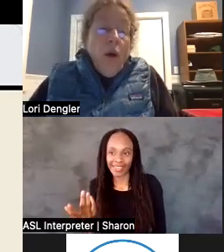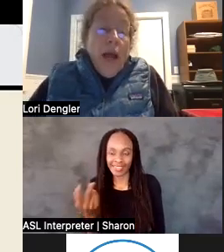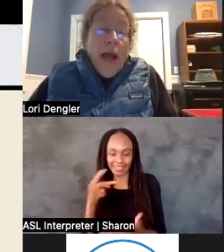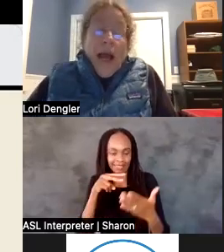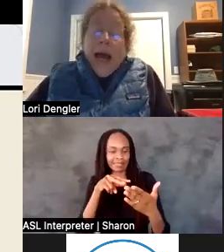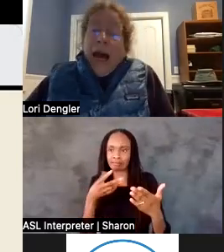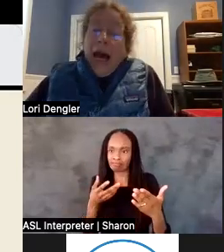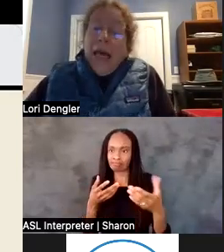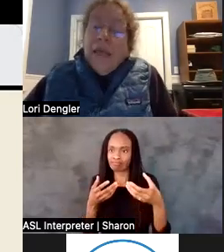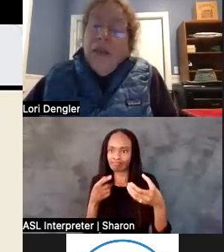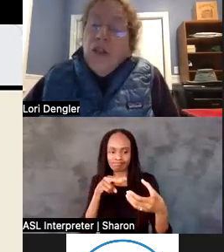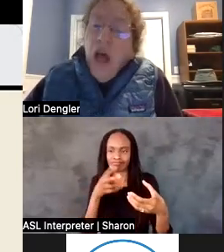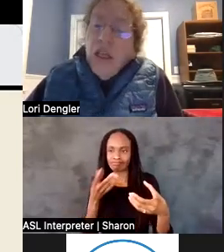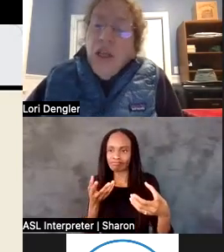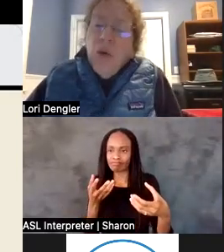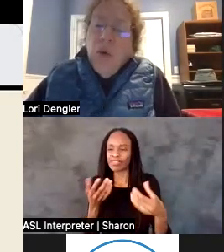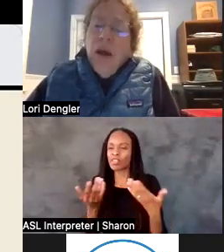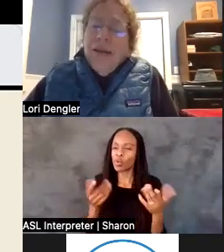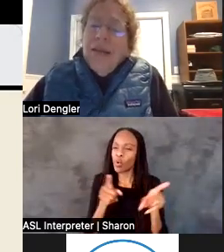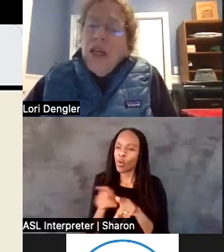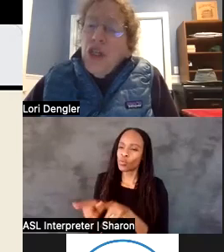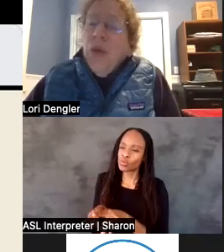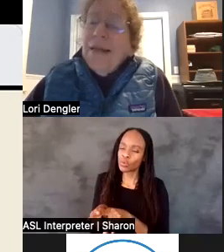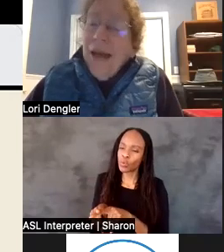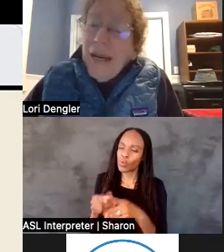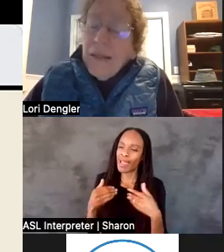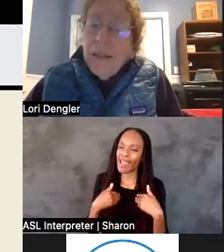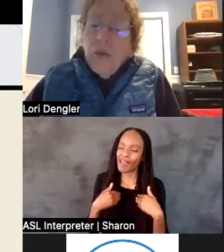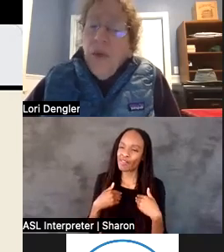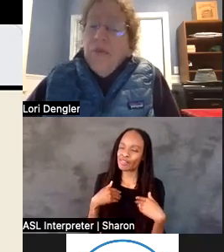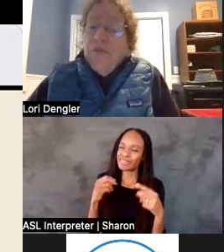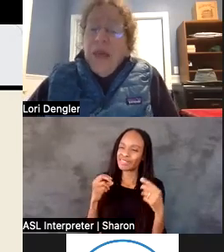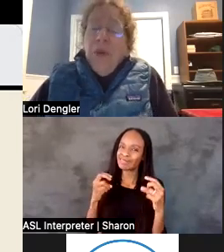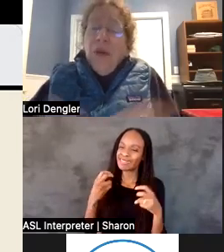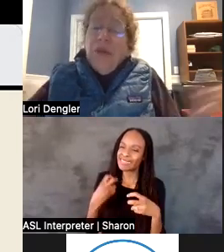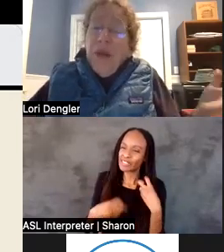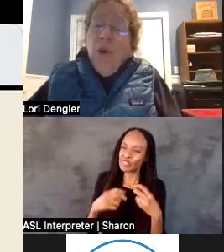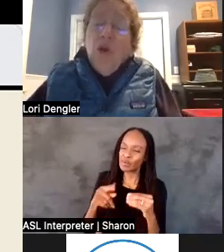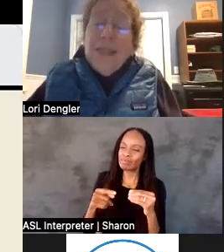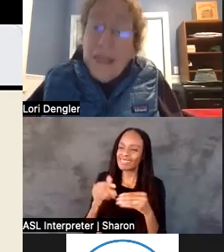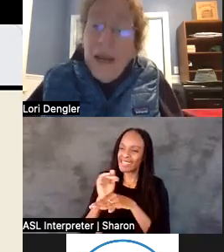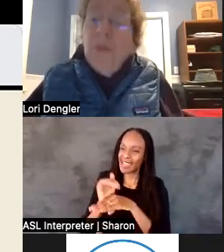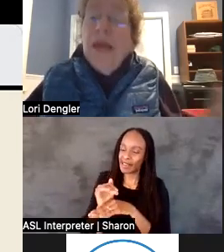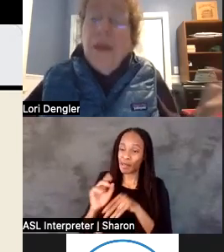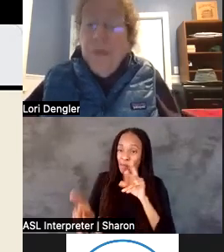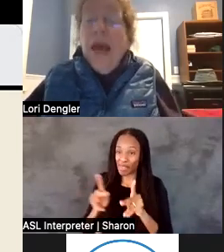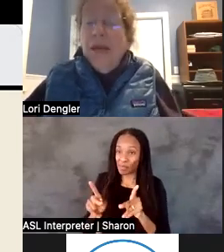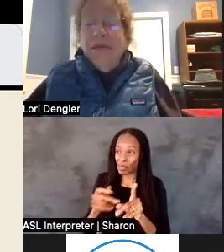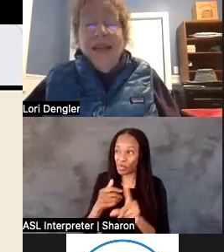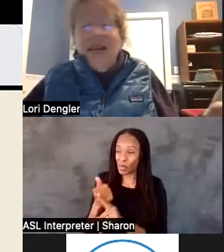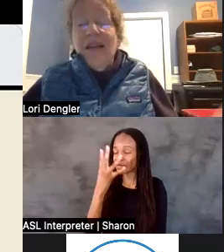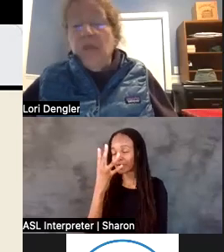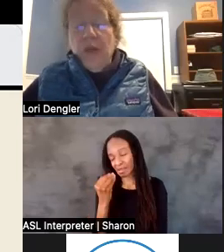So there's also the issue at night when people were asleep and in